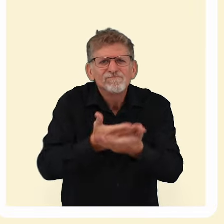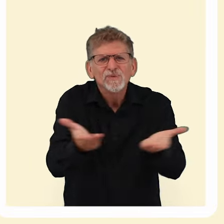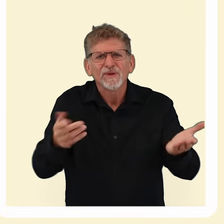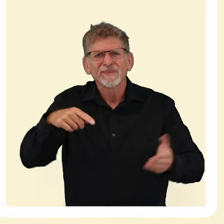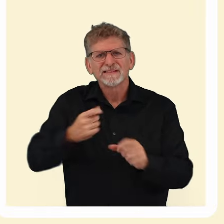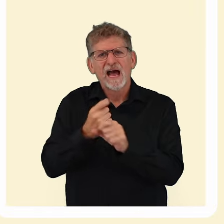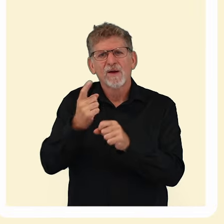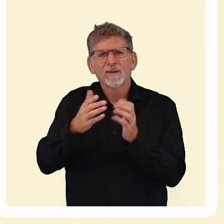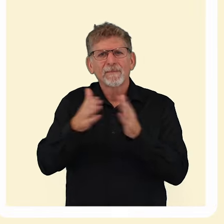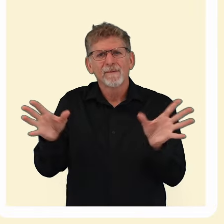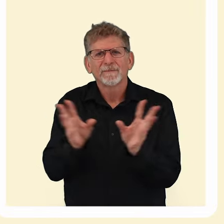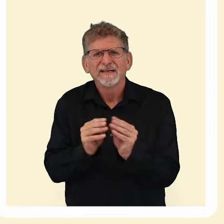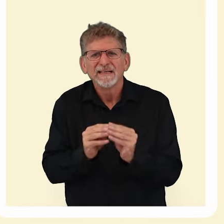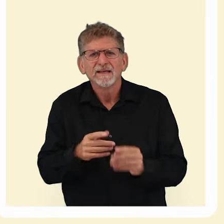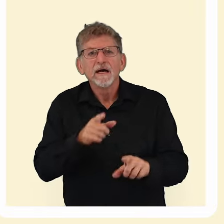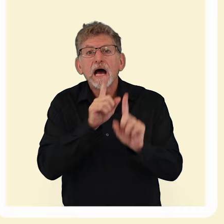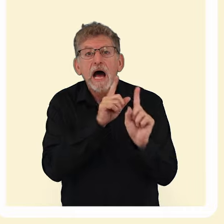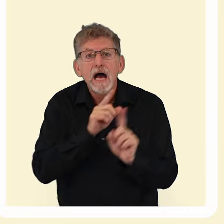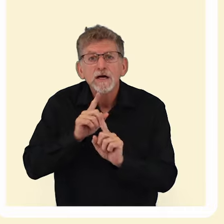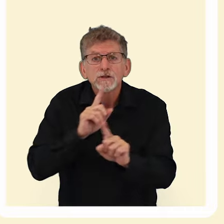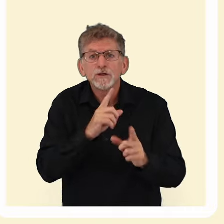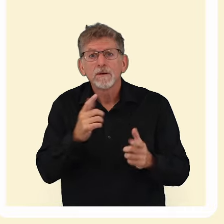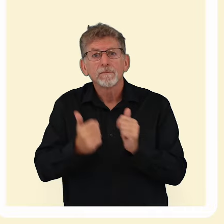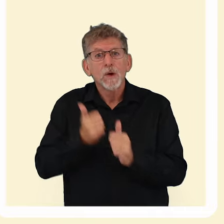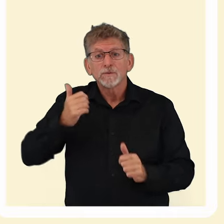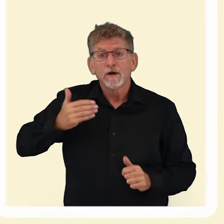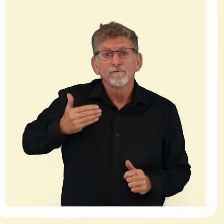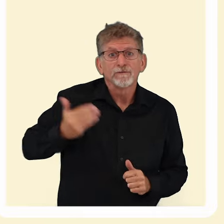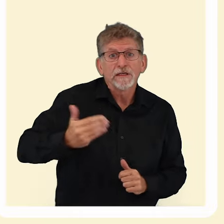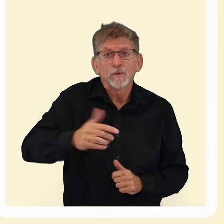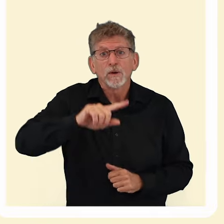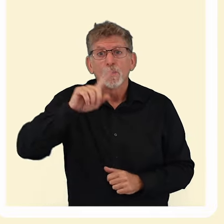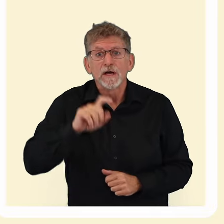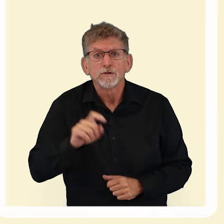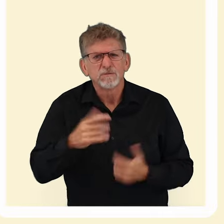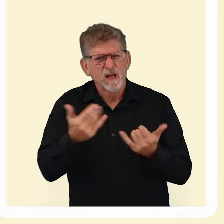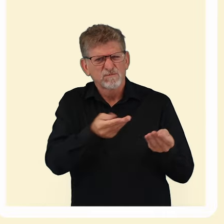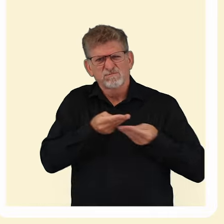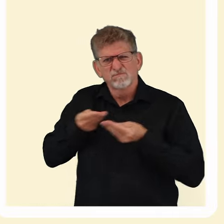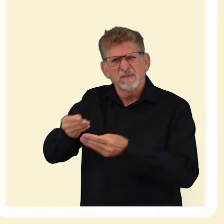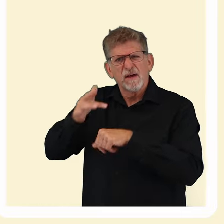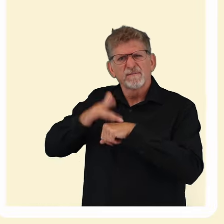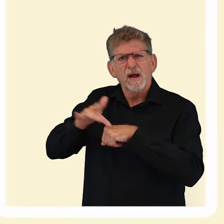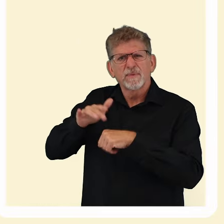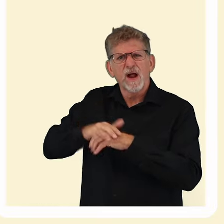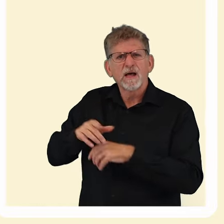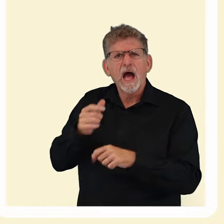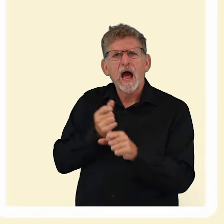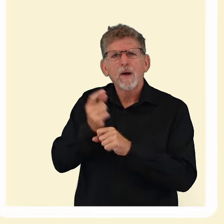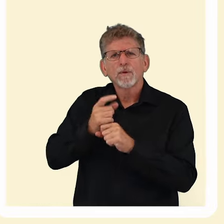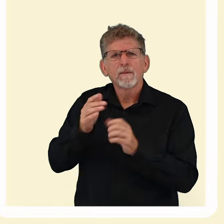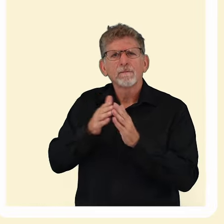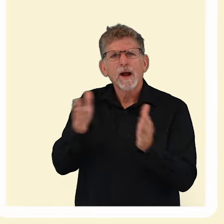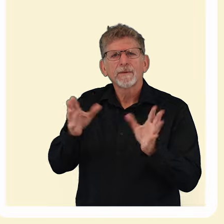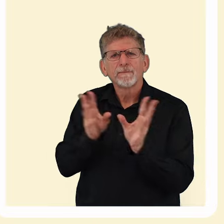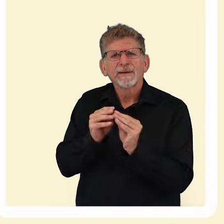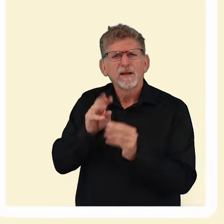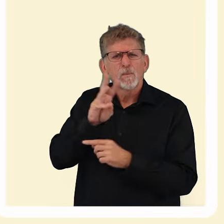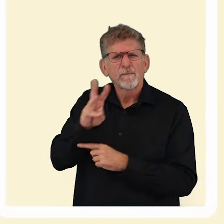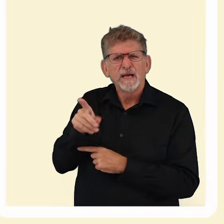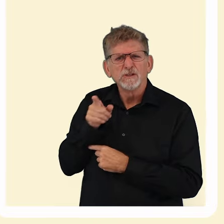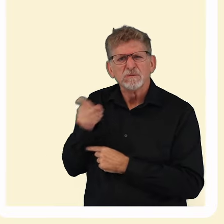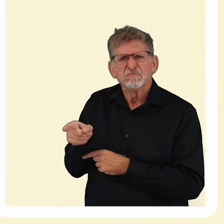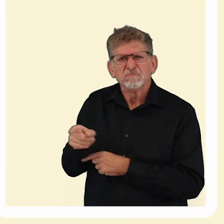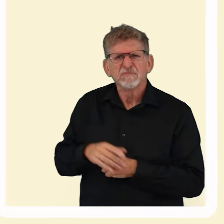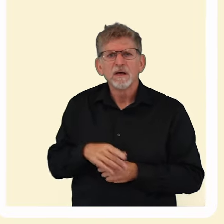answers, as I mentioned, to those most frequently asked questions, they are available on our annual public meeting webpage. And for your information, I